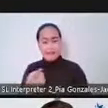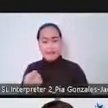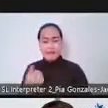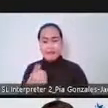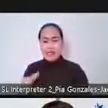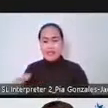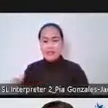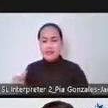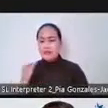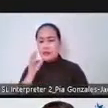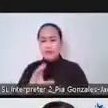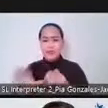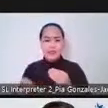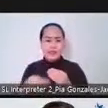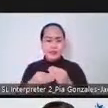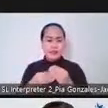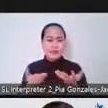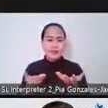comments?